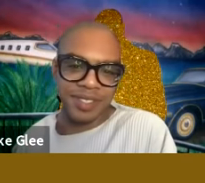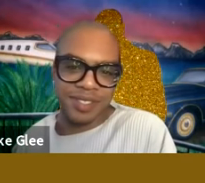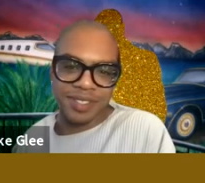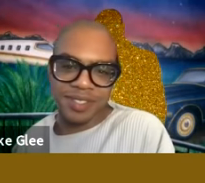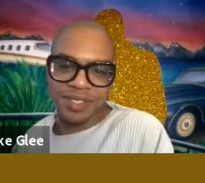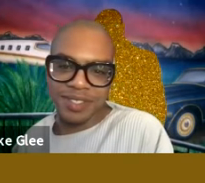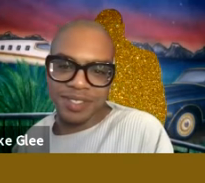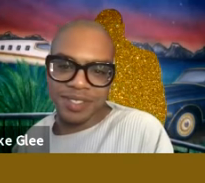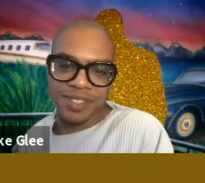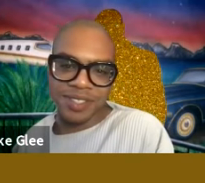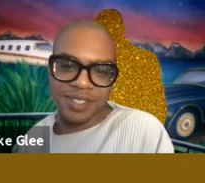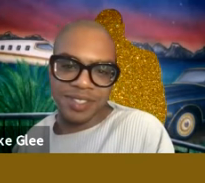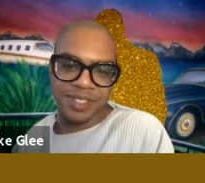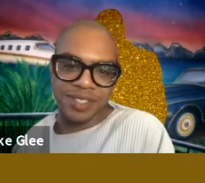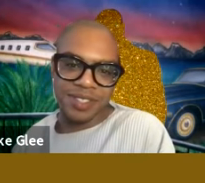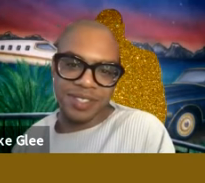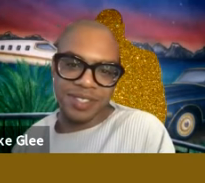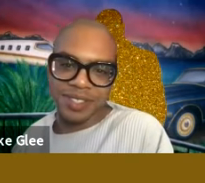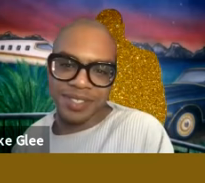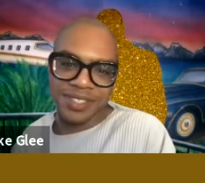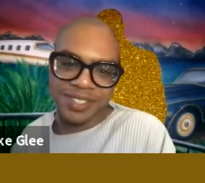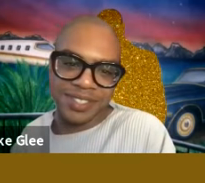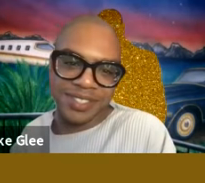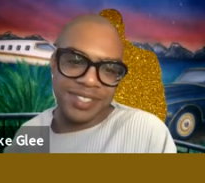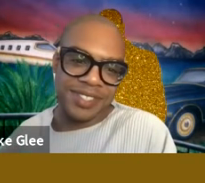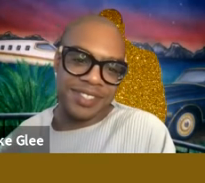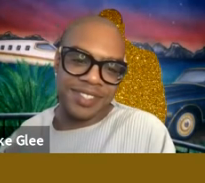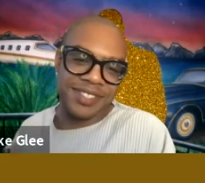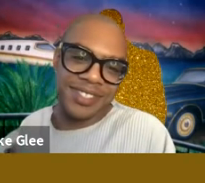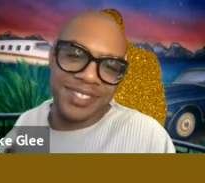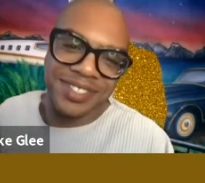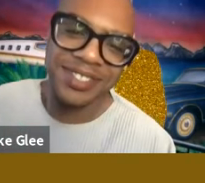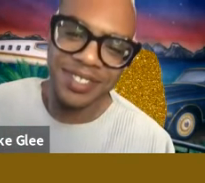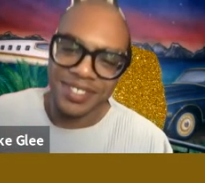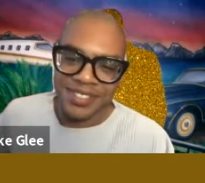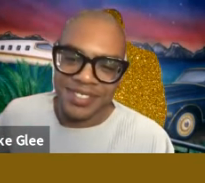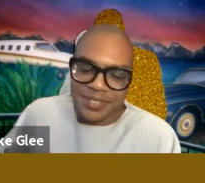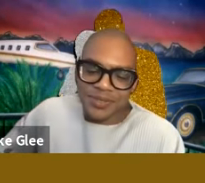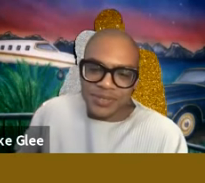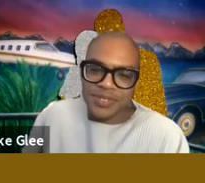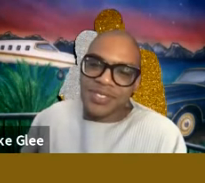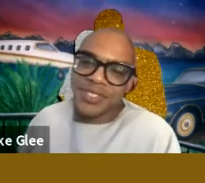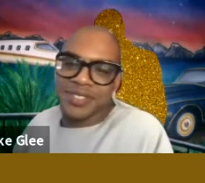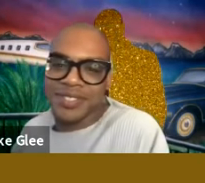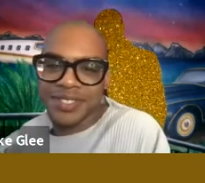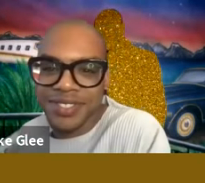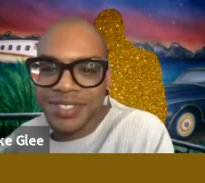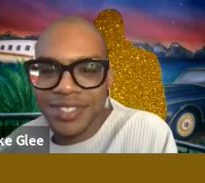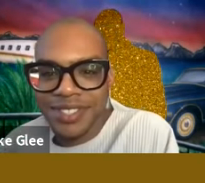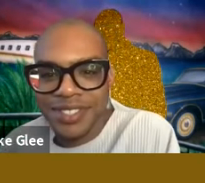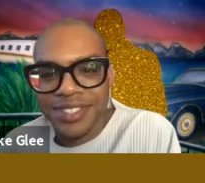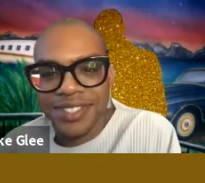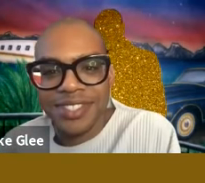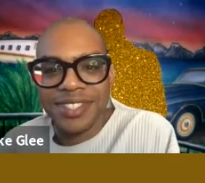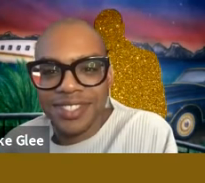Our ancestors were supposed to work, and die. That was the goal, that was the plan. Rebreathe, keep breathing, keep in the captivity, erase